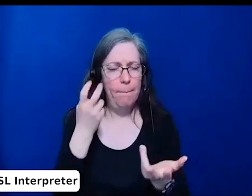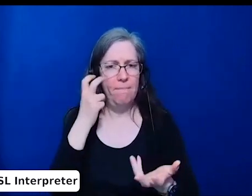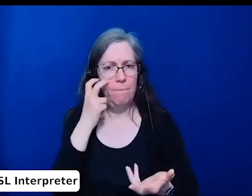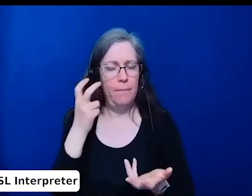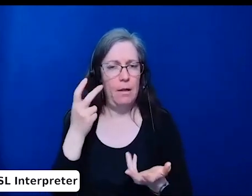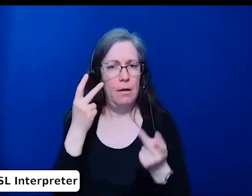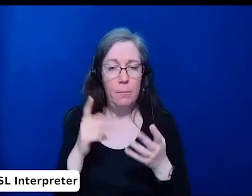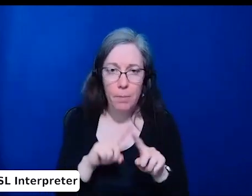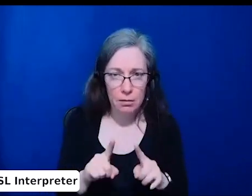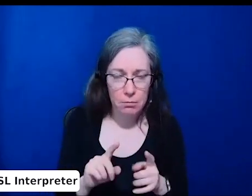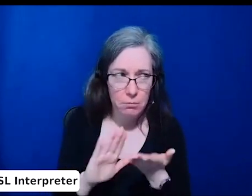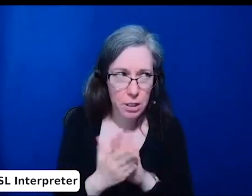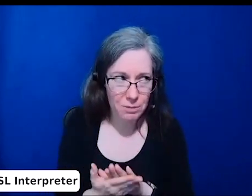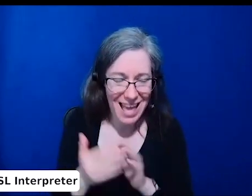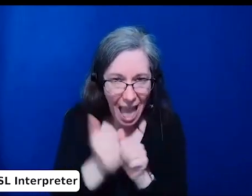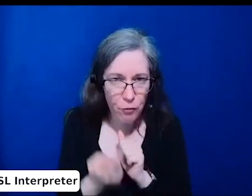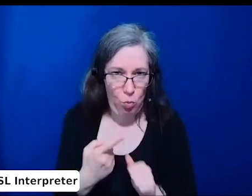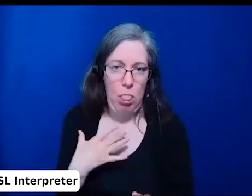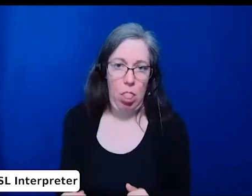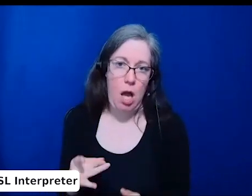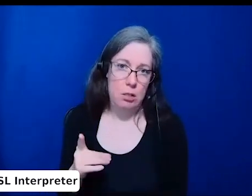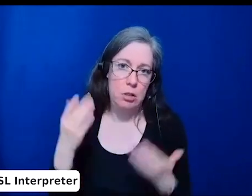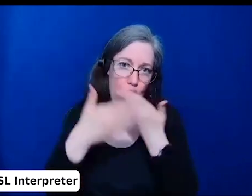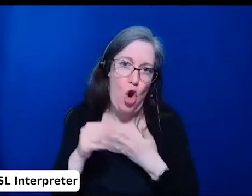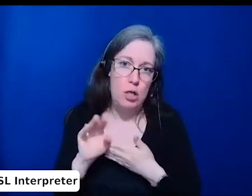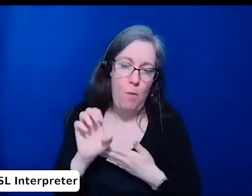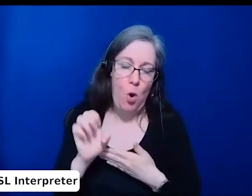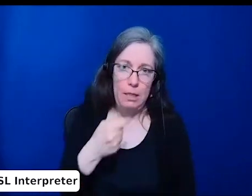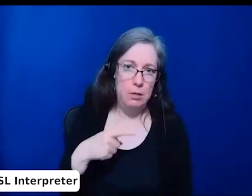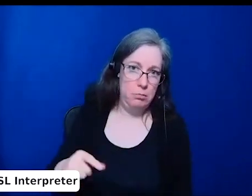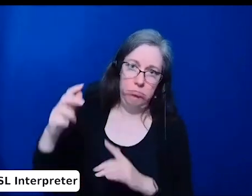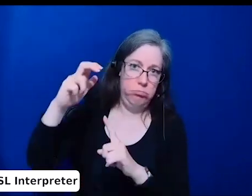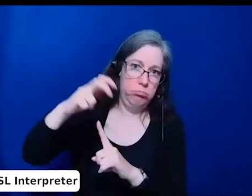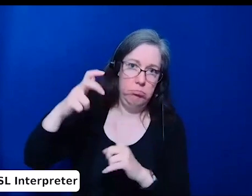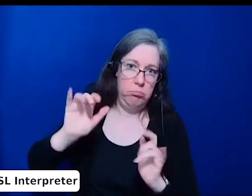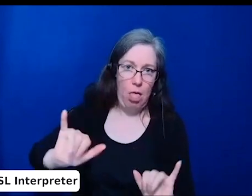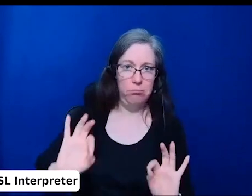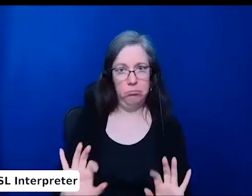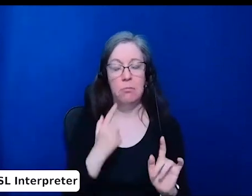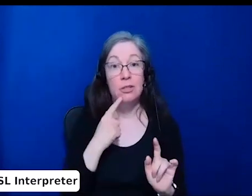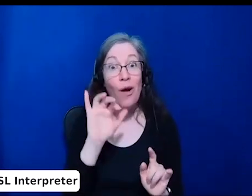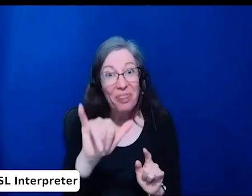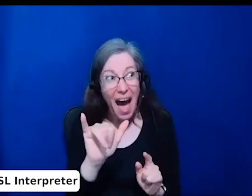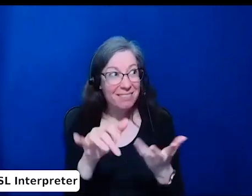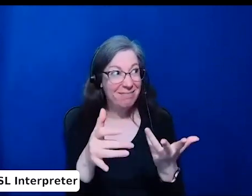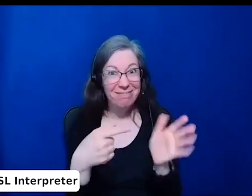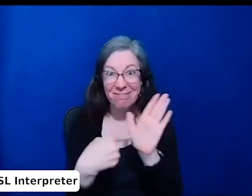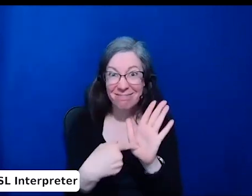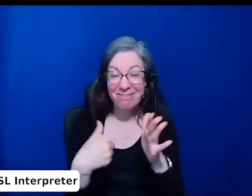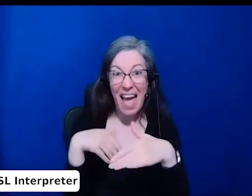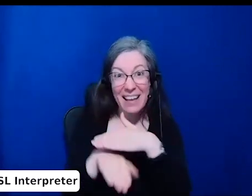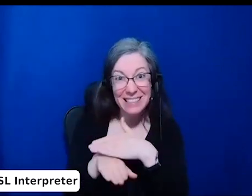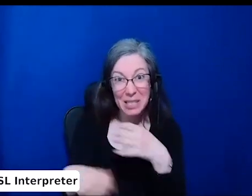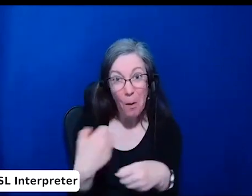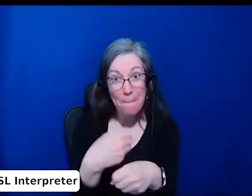likes dark mode because it's great. And so this is a great example of when you make something accessible, you just make it